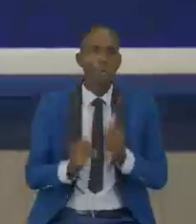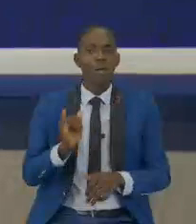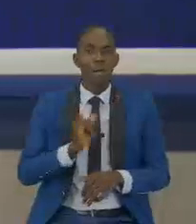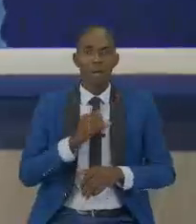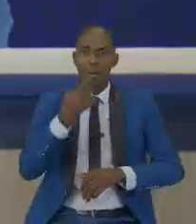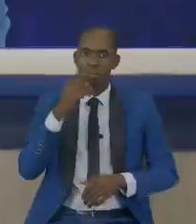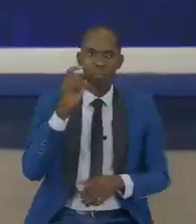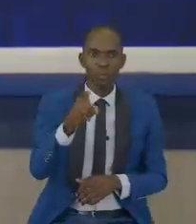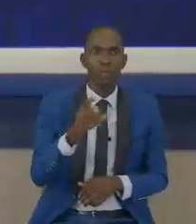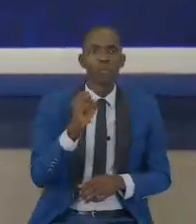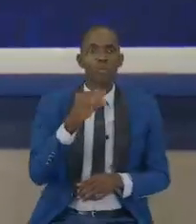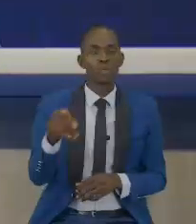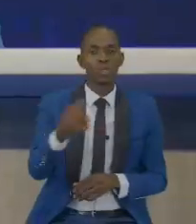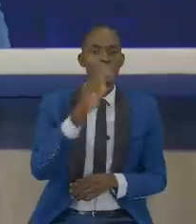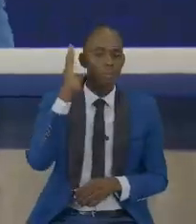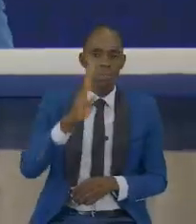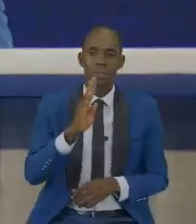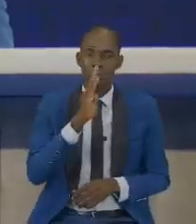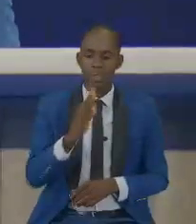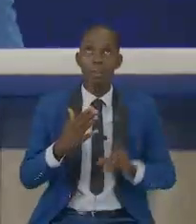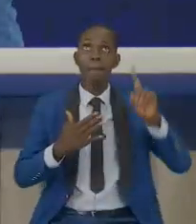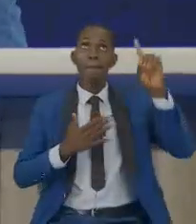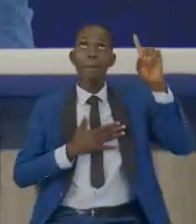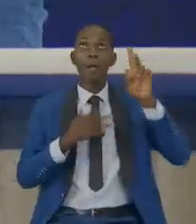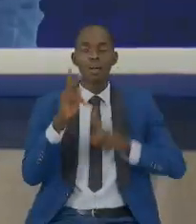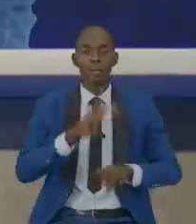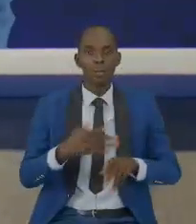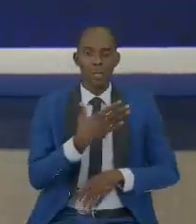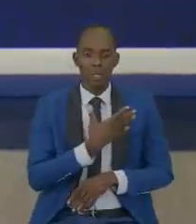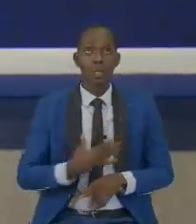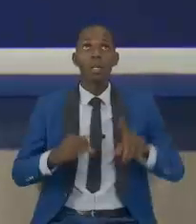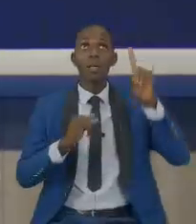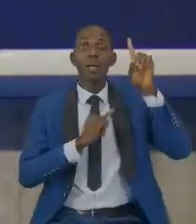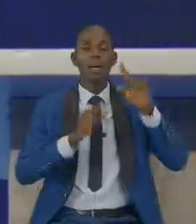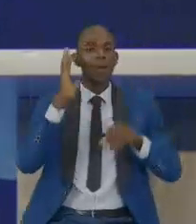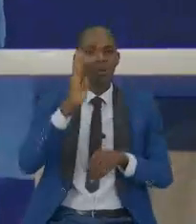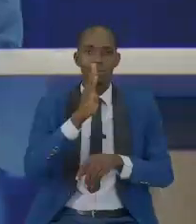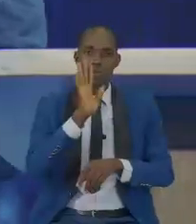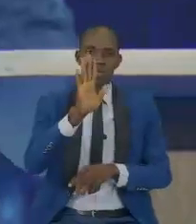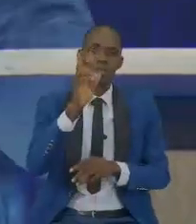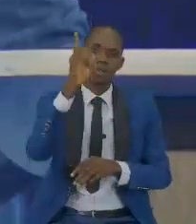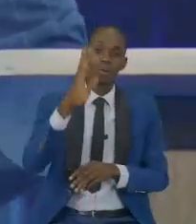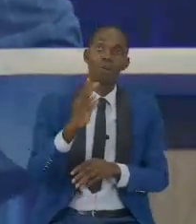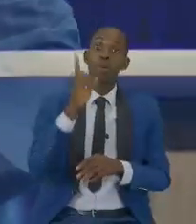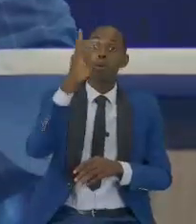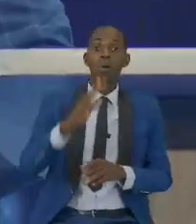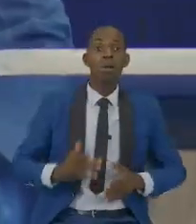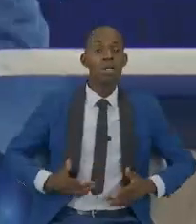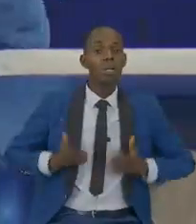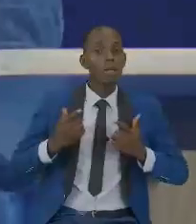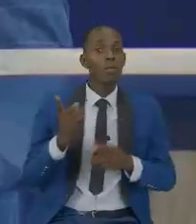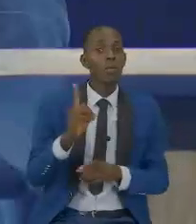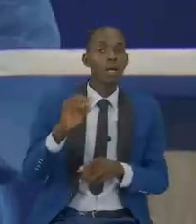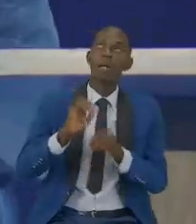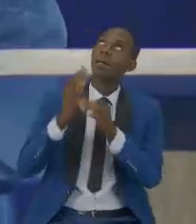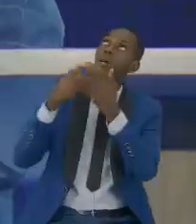my people, and I will be your God. God lives in heaven. When you are saved, when